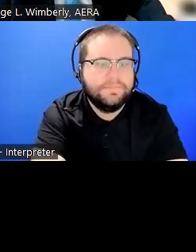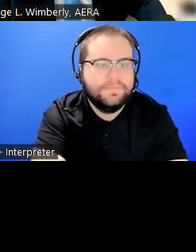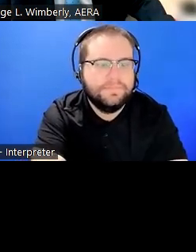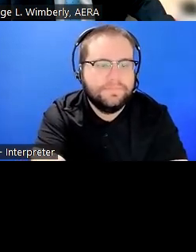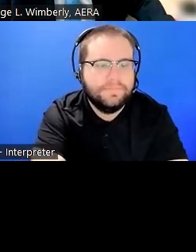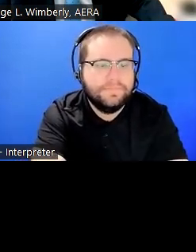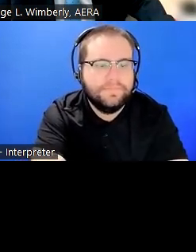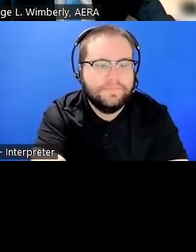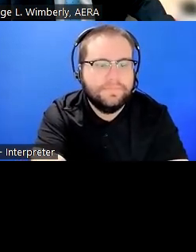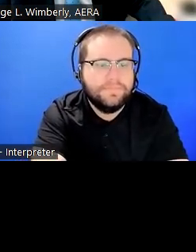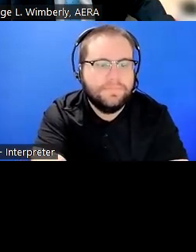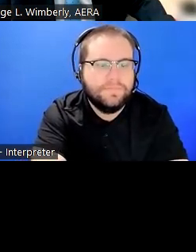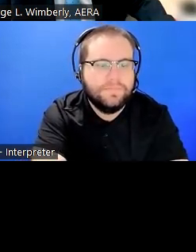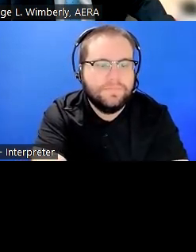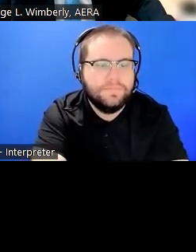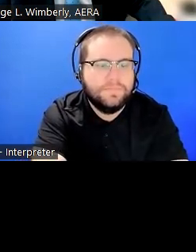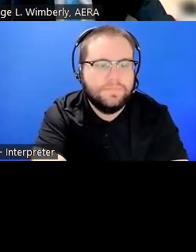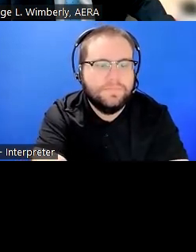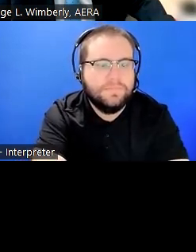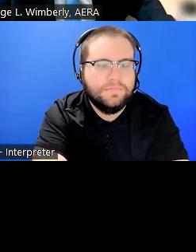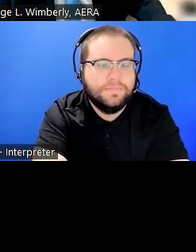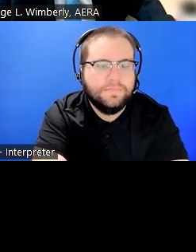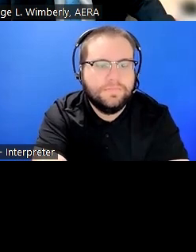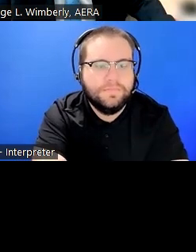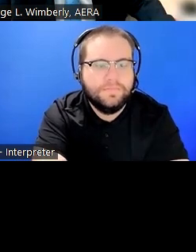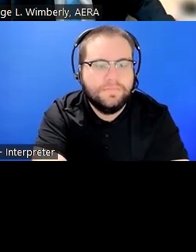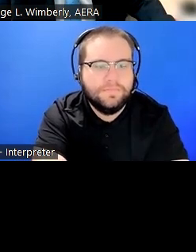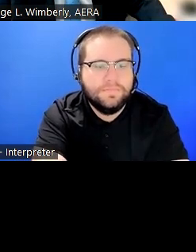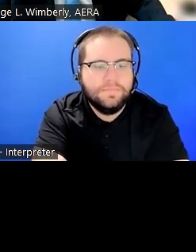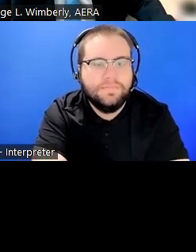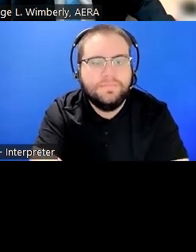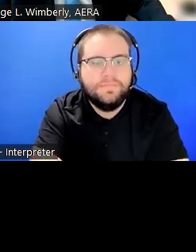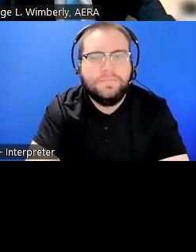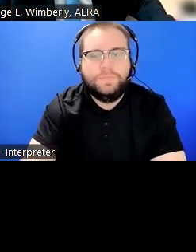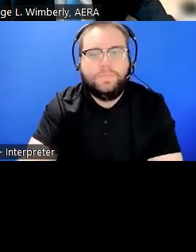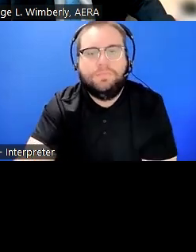Oh, these are my 30-second polls.